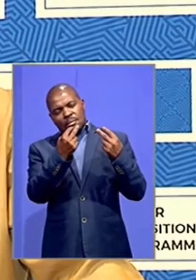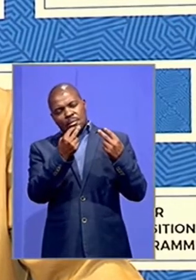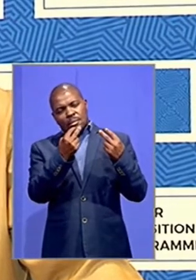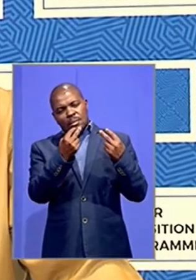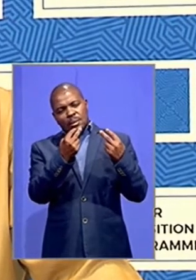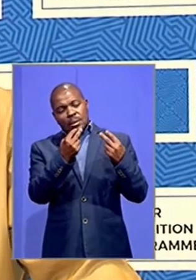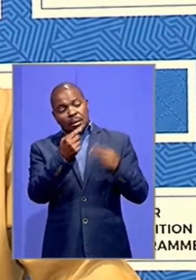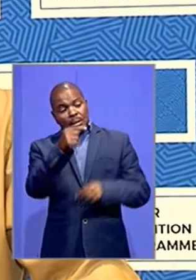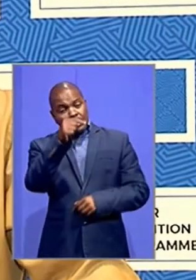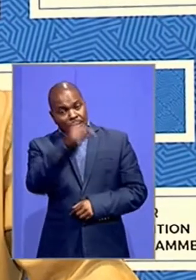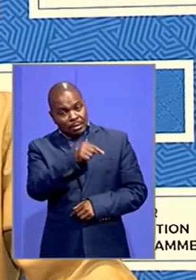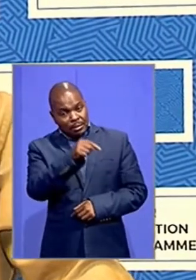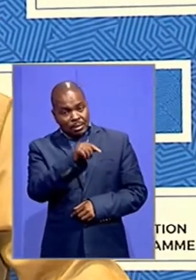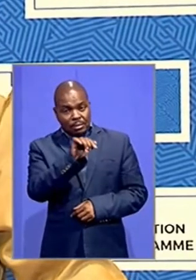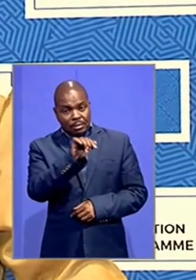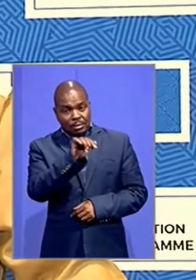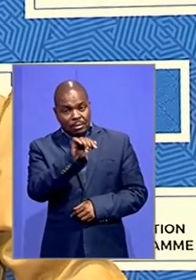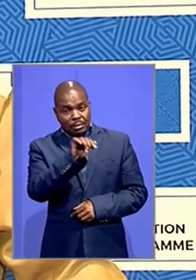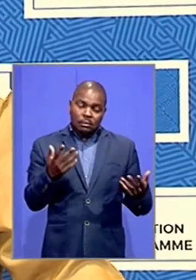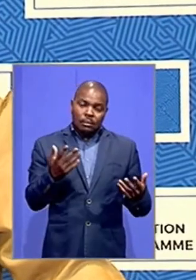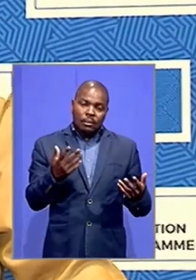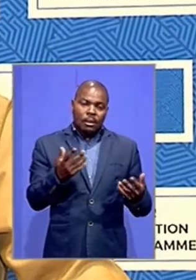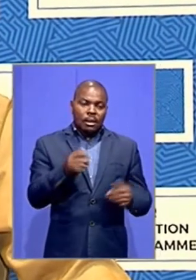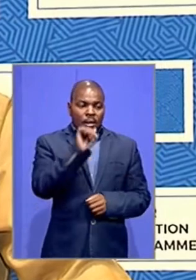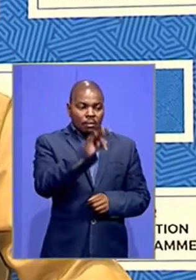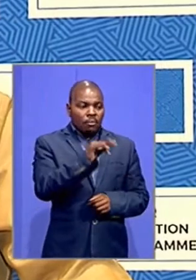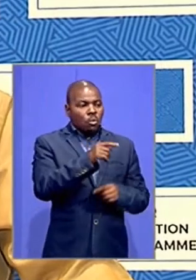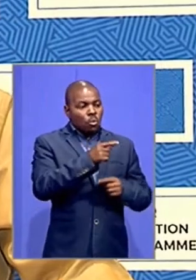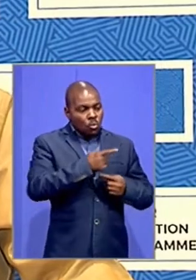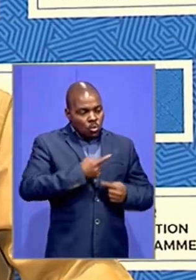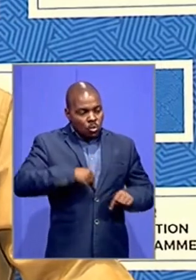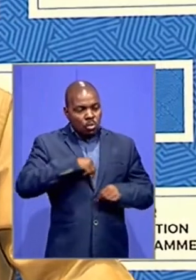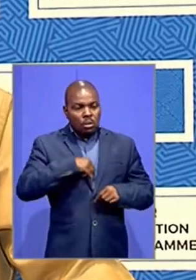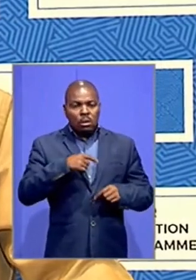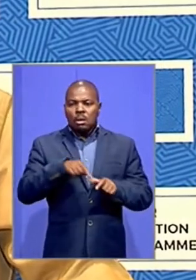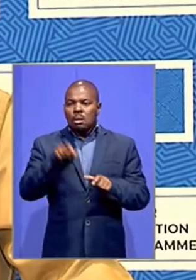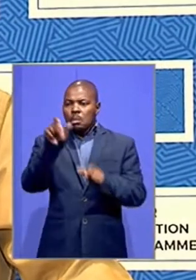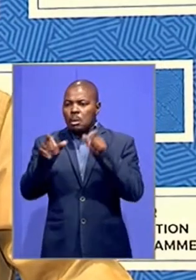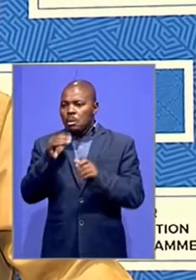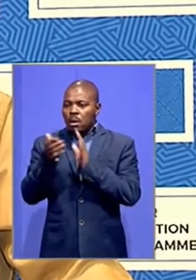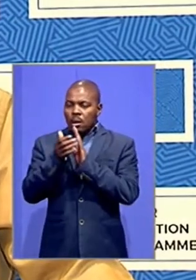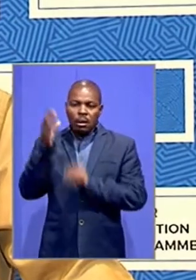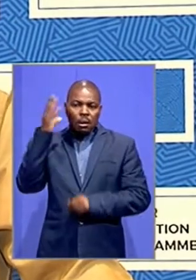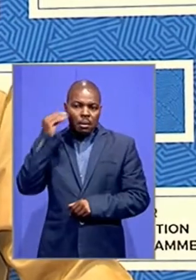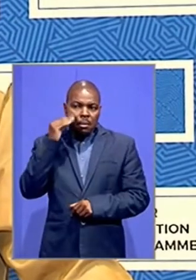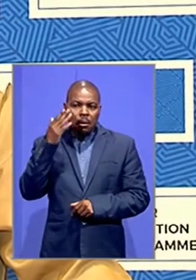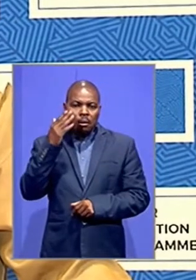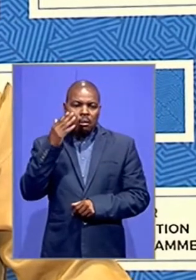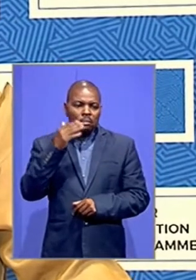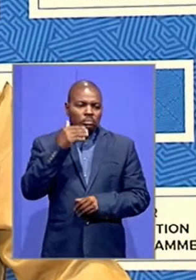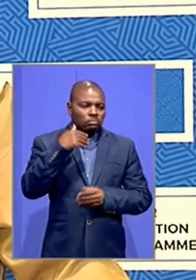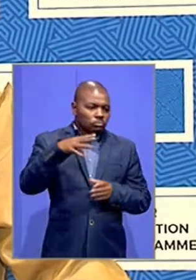that we don't get enough cycling of people with experience in the industry